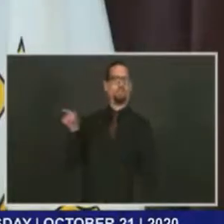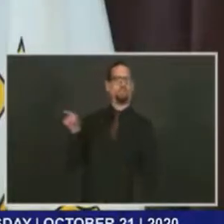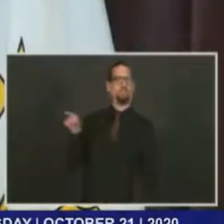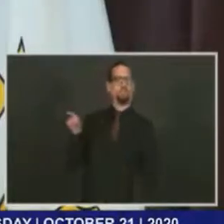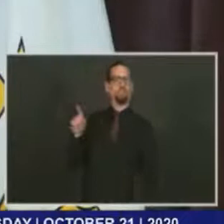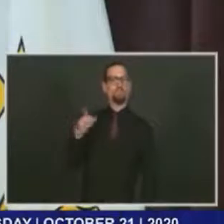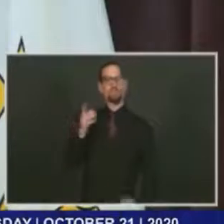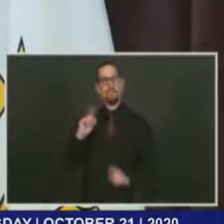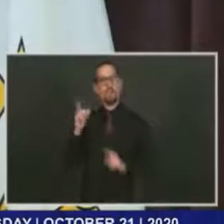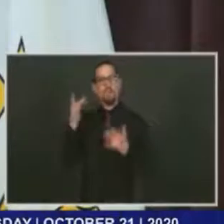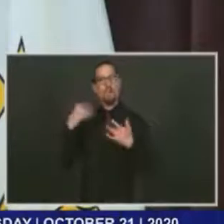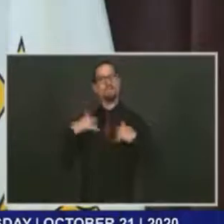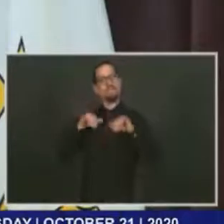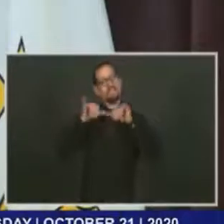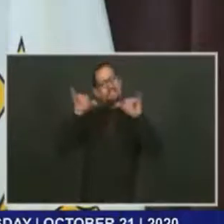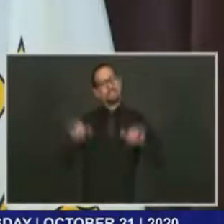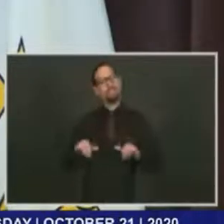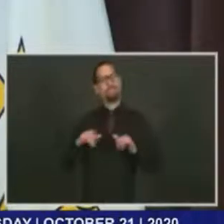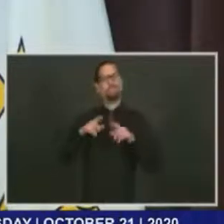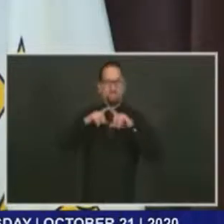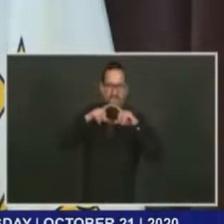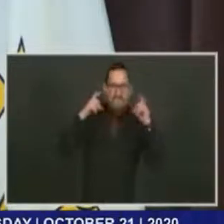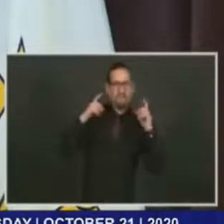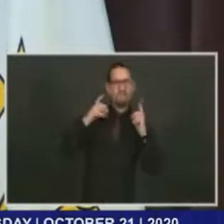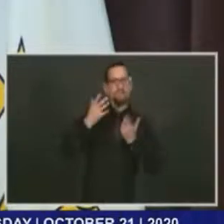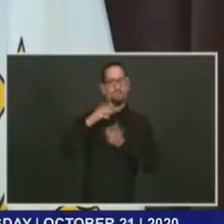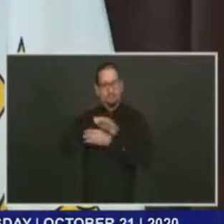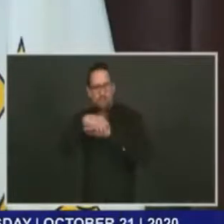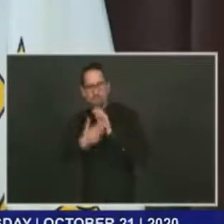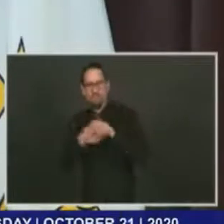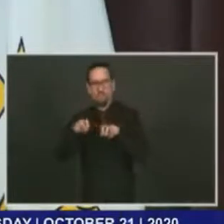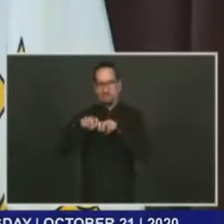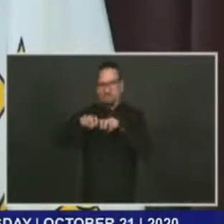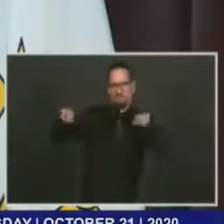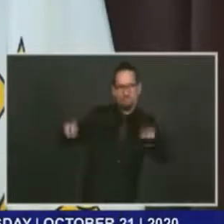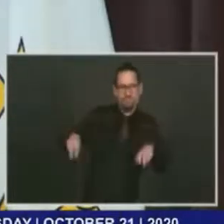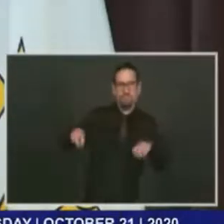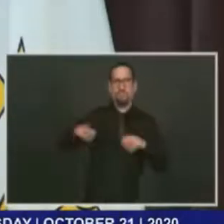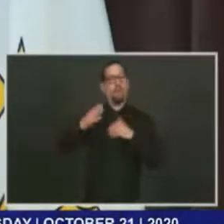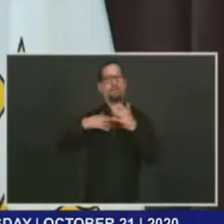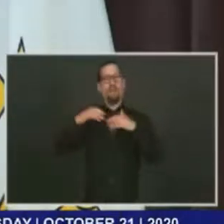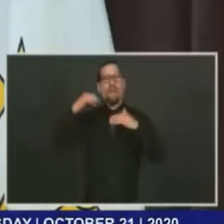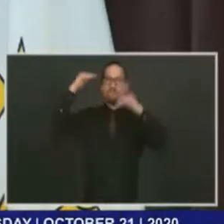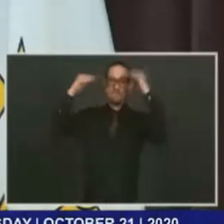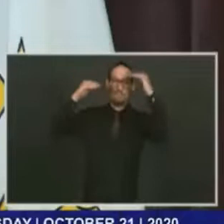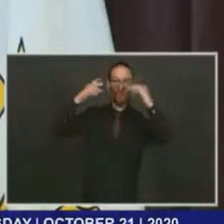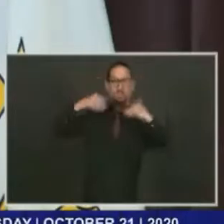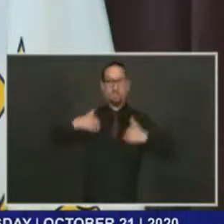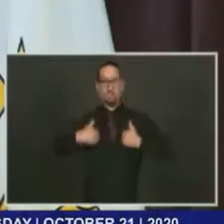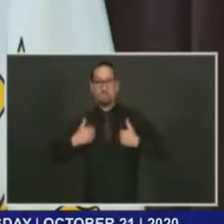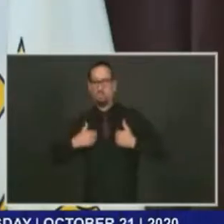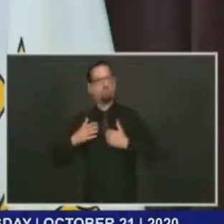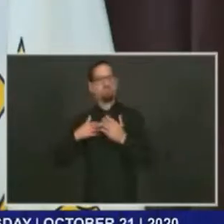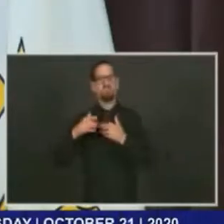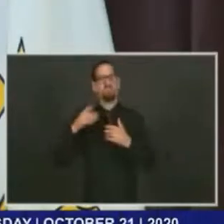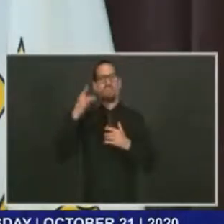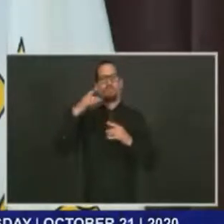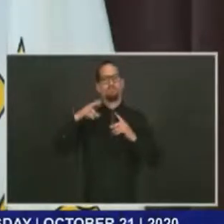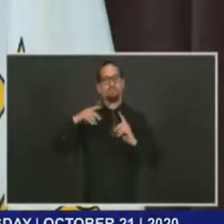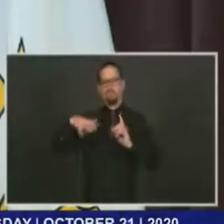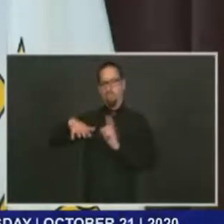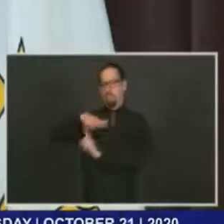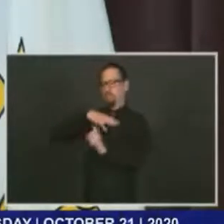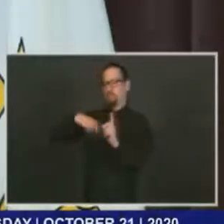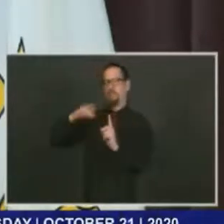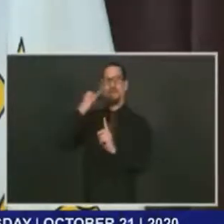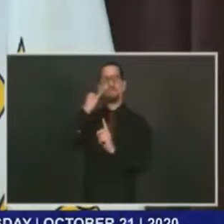structure. Whether a child or an adult, when you're in a setting where there isn't structure and no mask